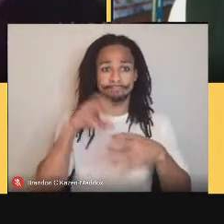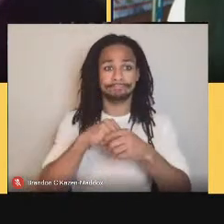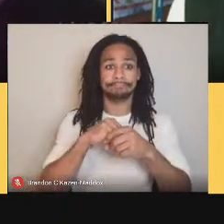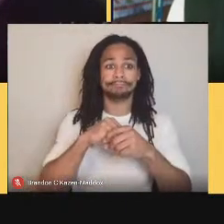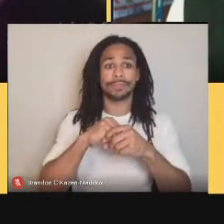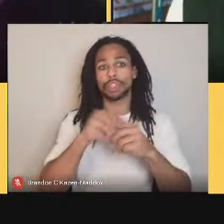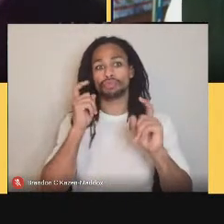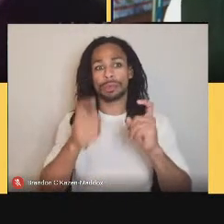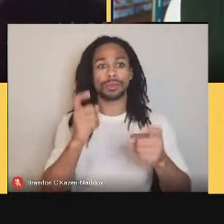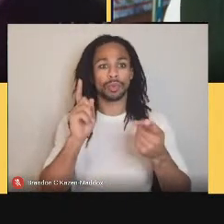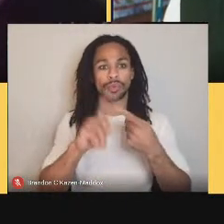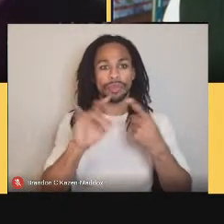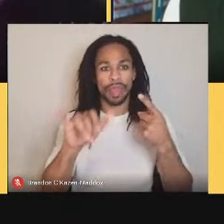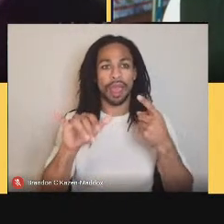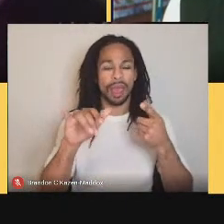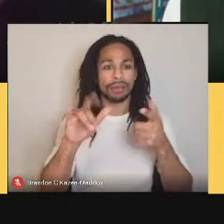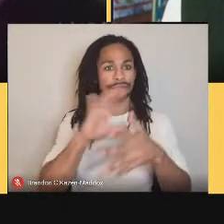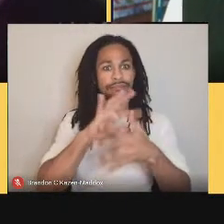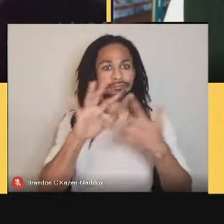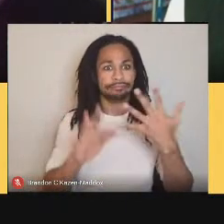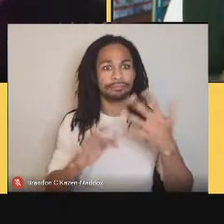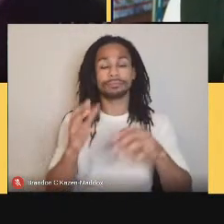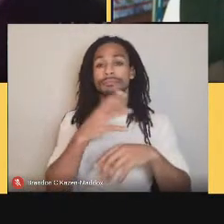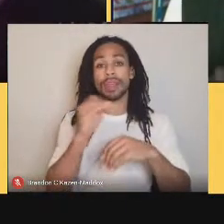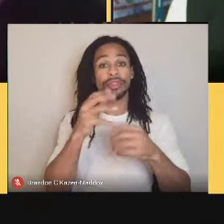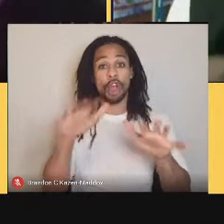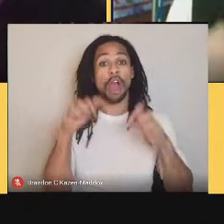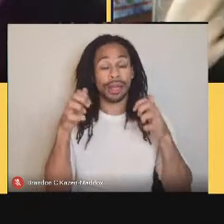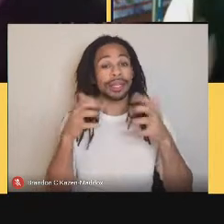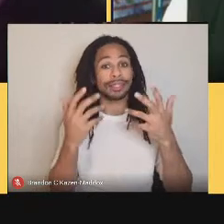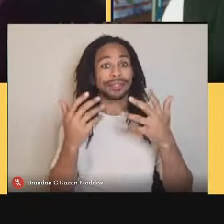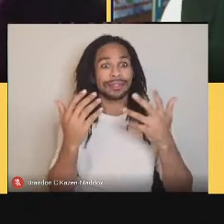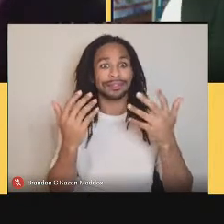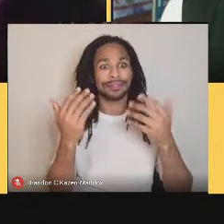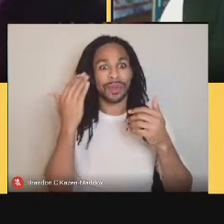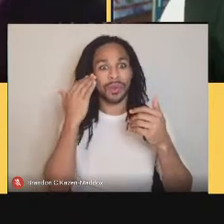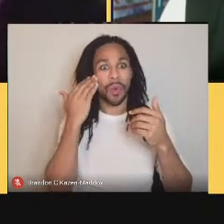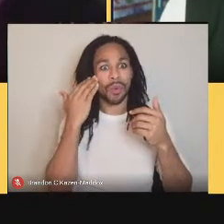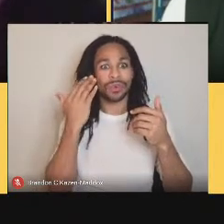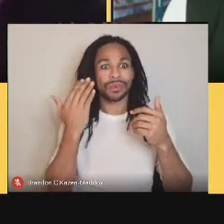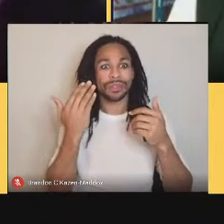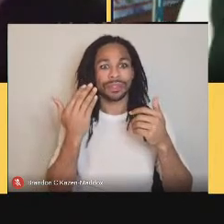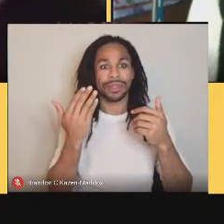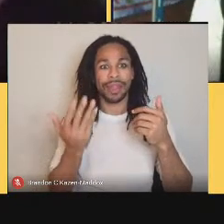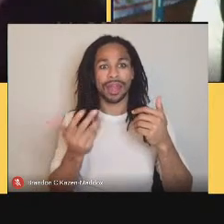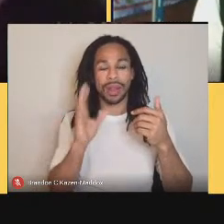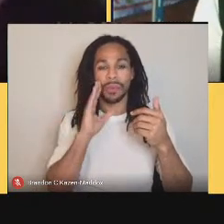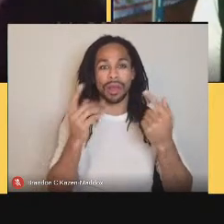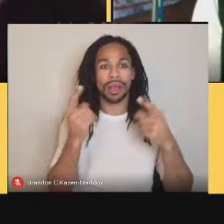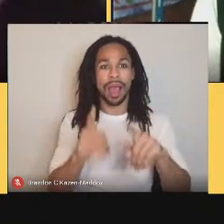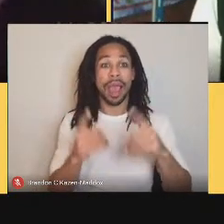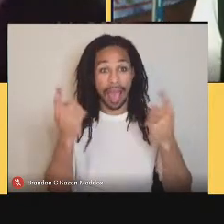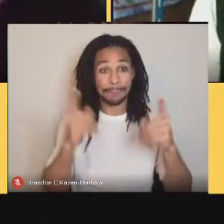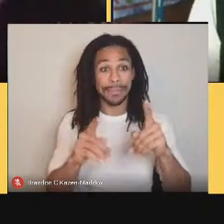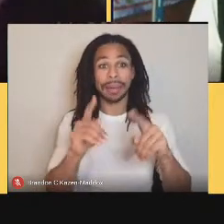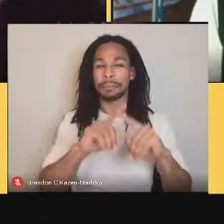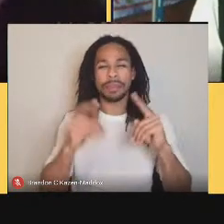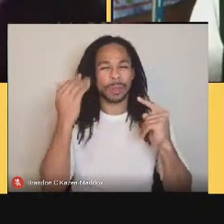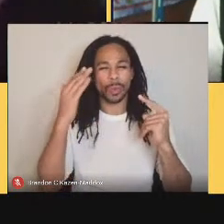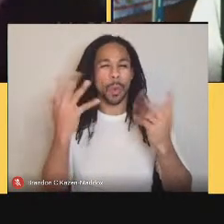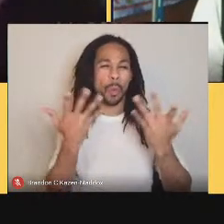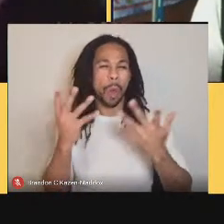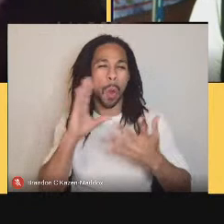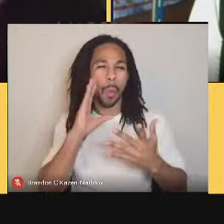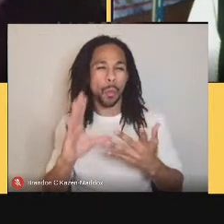I said, is in on the secret and they know kind of what's going to come, but they don't necessarily know how it's going to come out. And I think that kind of helps